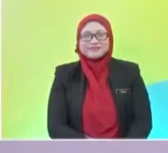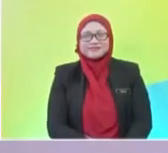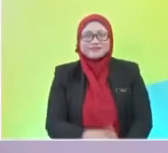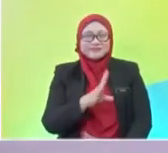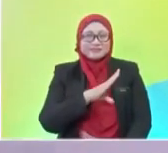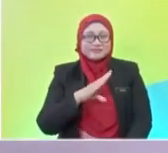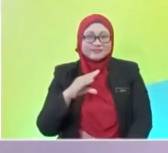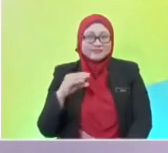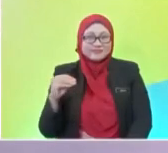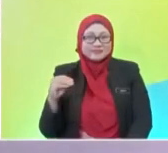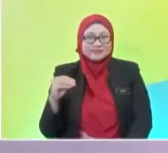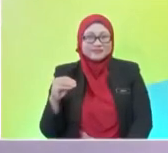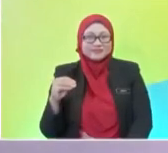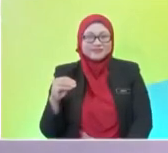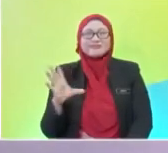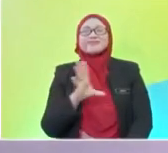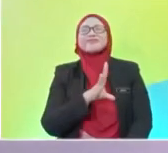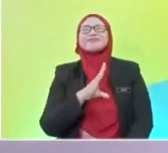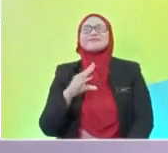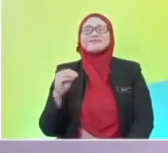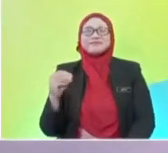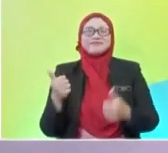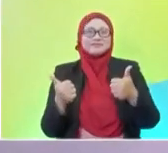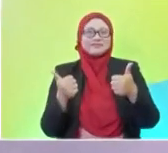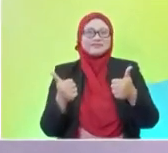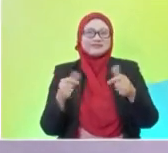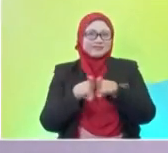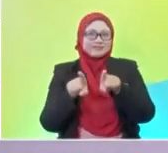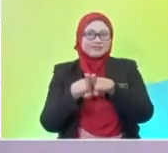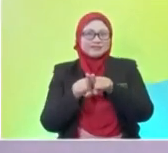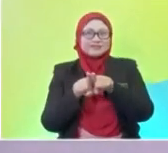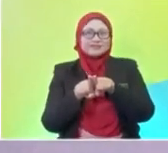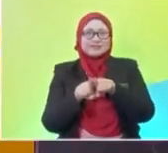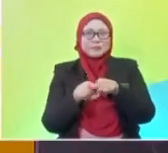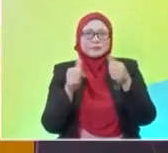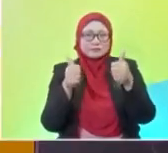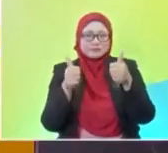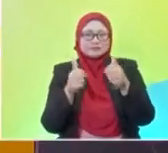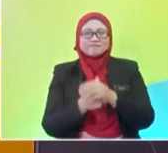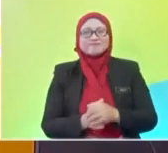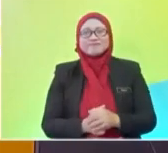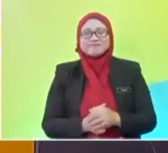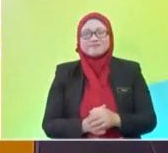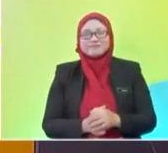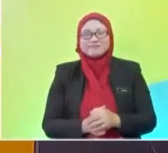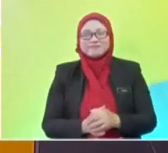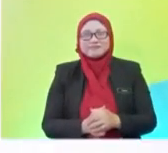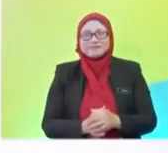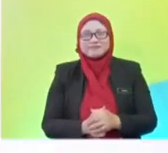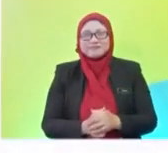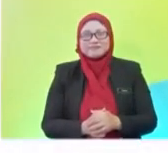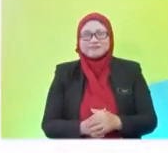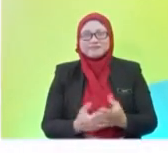And? Okay. And? Oh, no! Ooh. Okay, that's good. Good job, teacher. Okay. Thank you. So, okay, I also get another